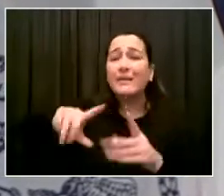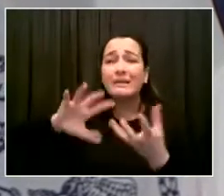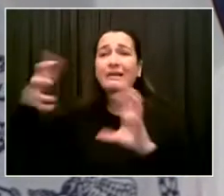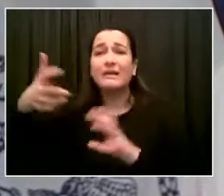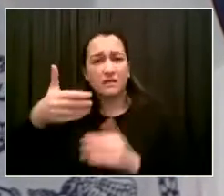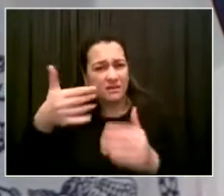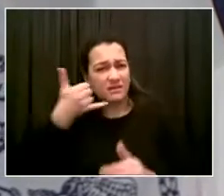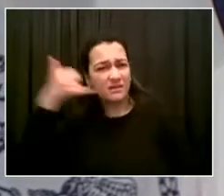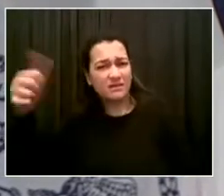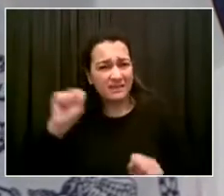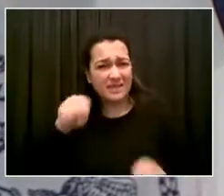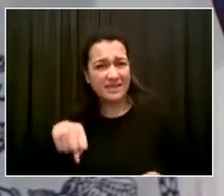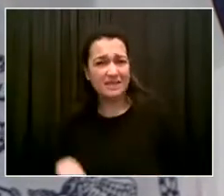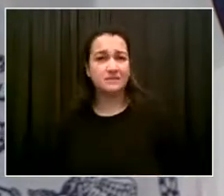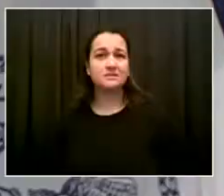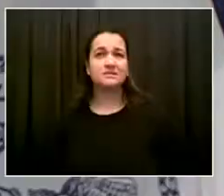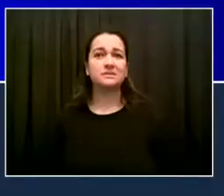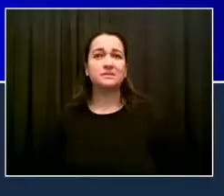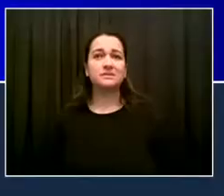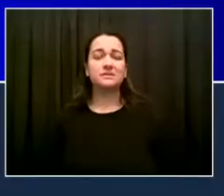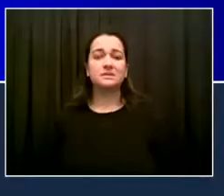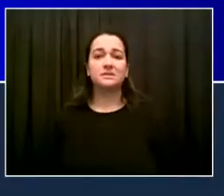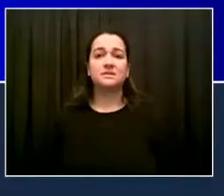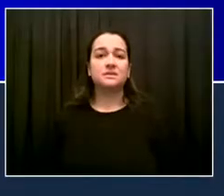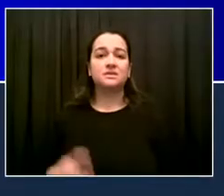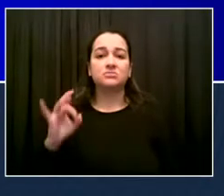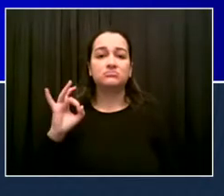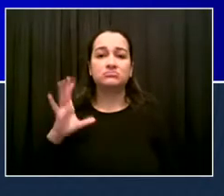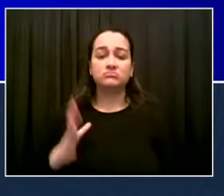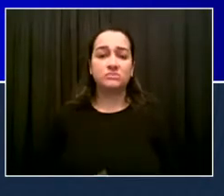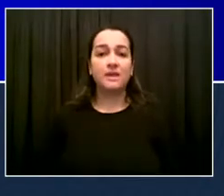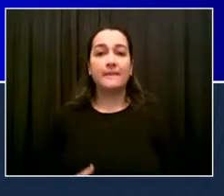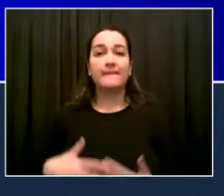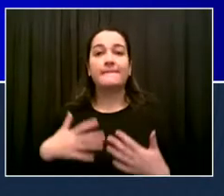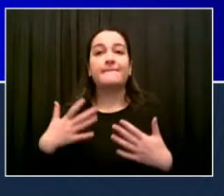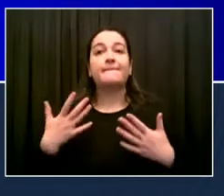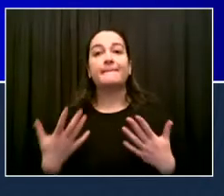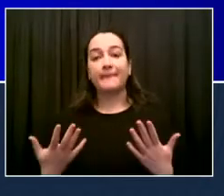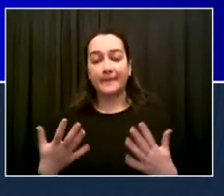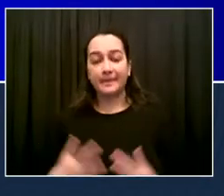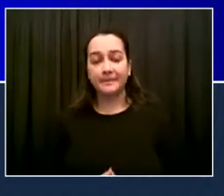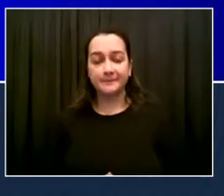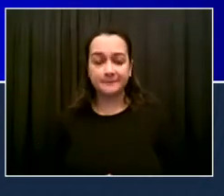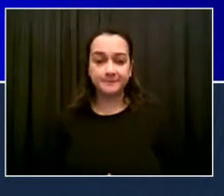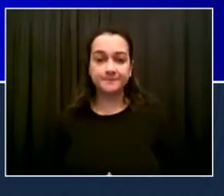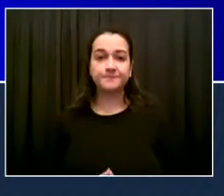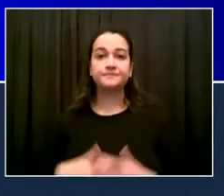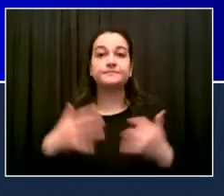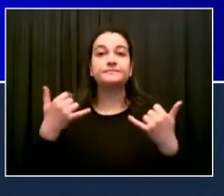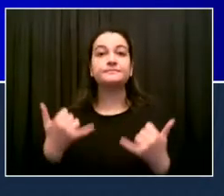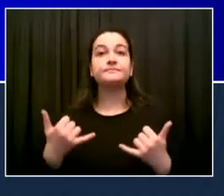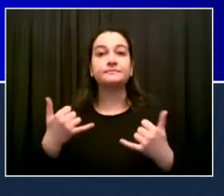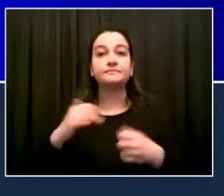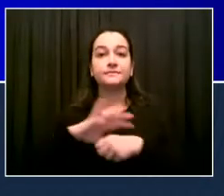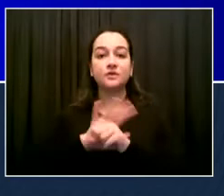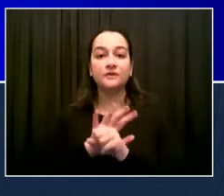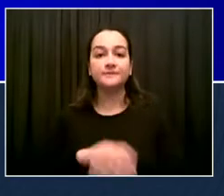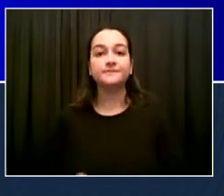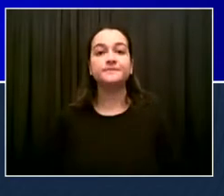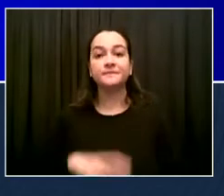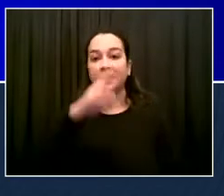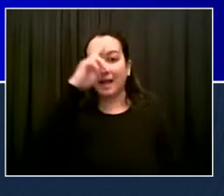to today's indicators. Number one, daily number of people admitted to New York City hospitals for suspected COVID-19. Today's